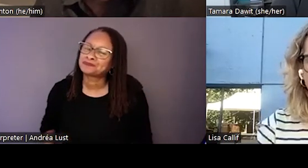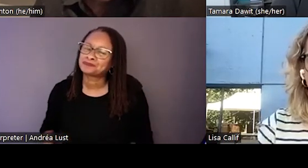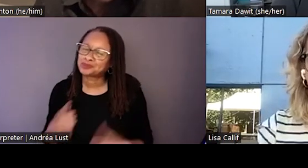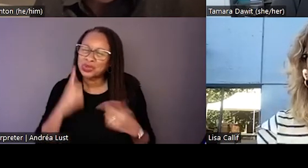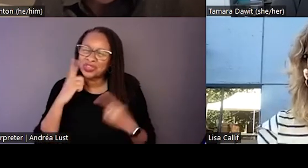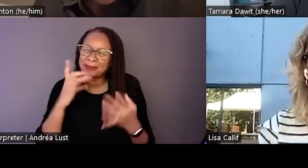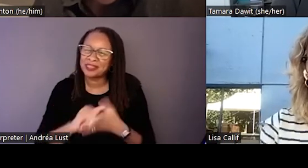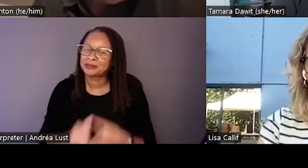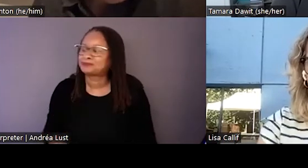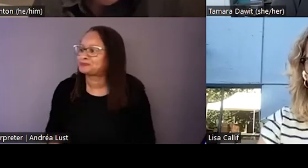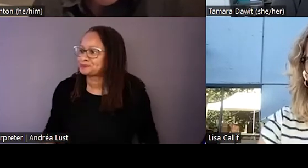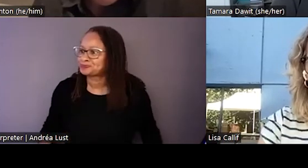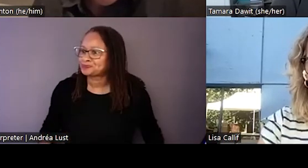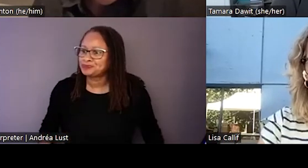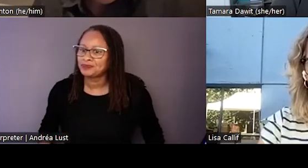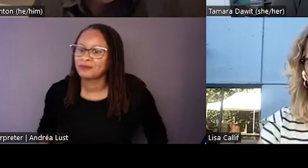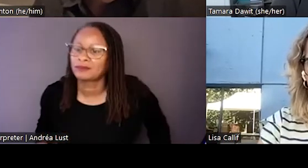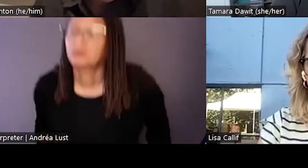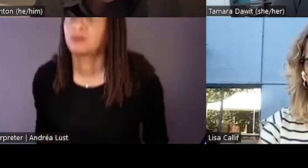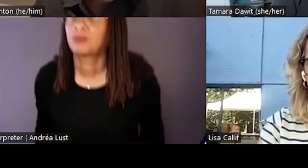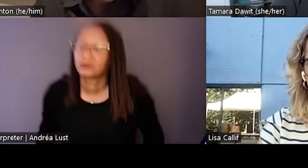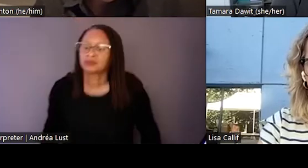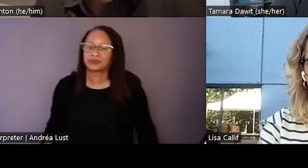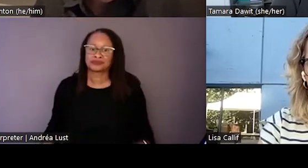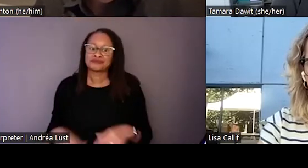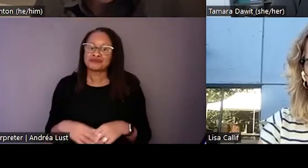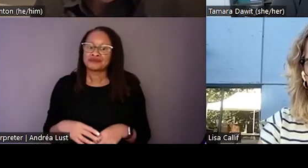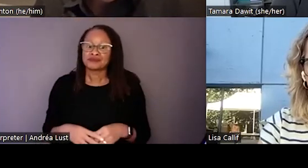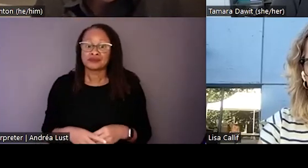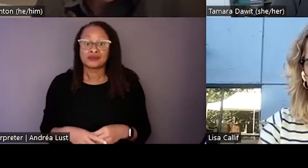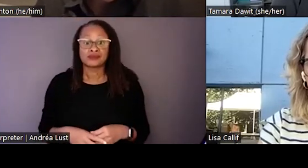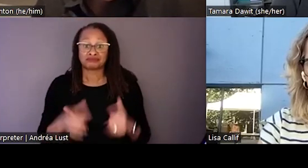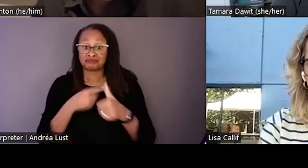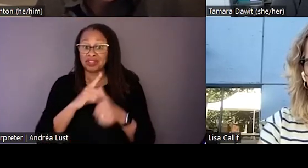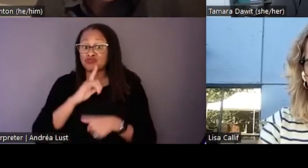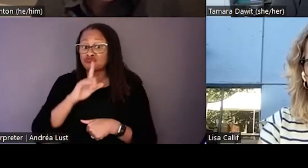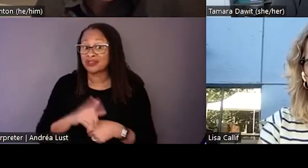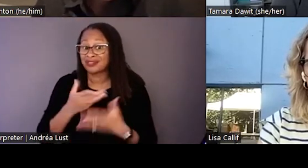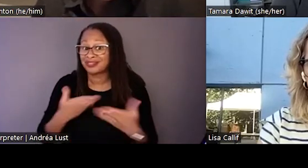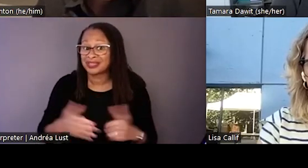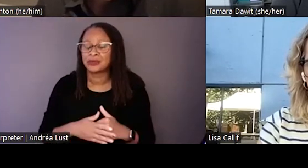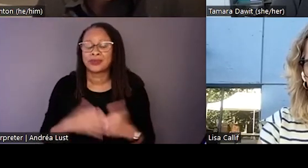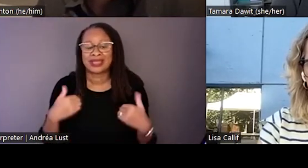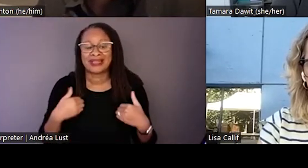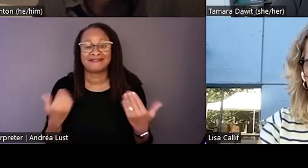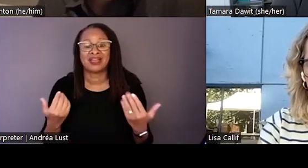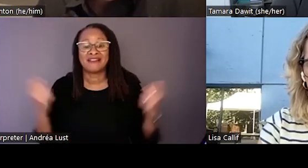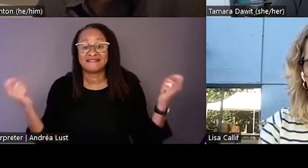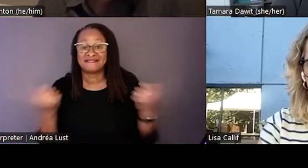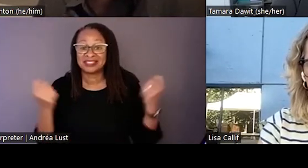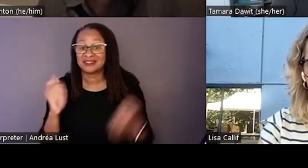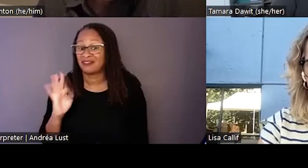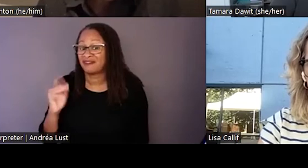this? Well, first of all, it's a very real thing. And there's something called the festival film, which is its own kind